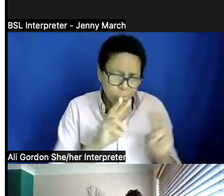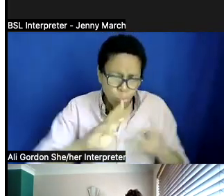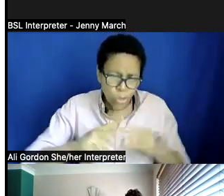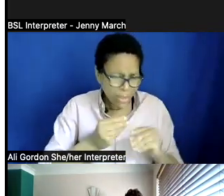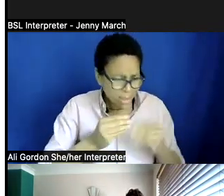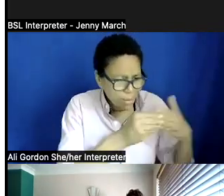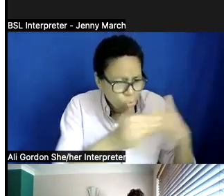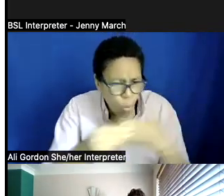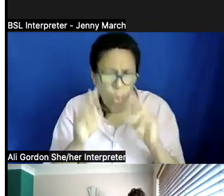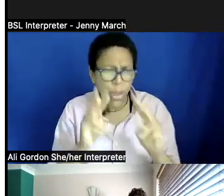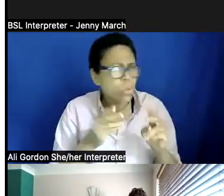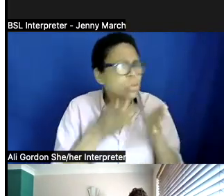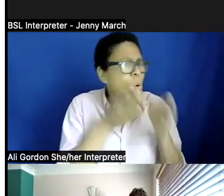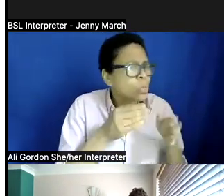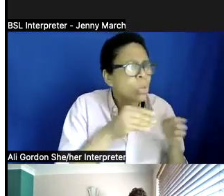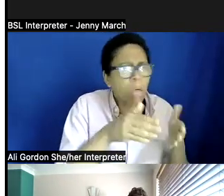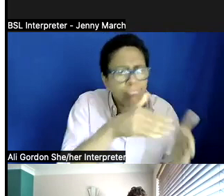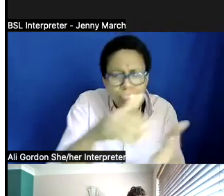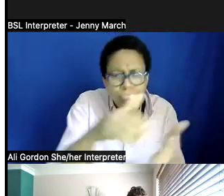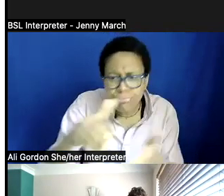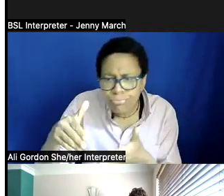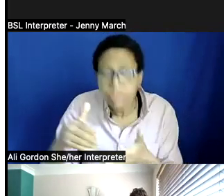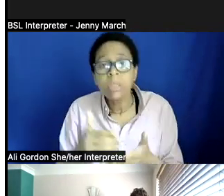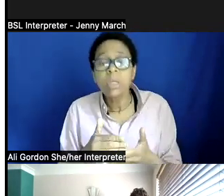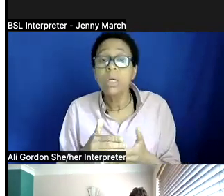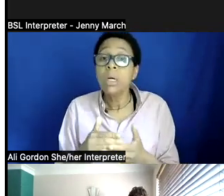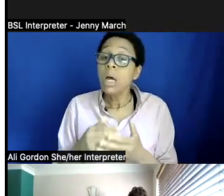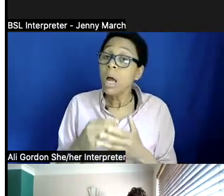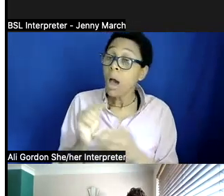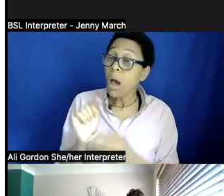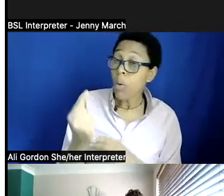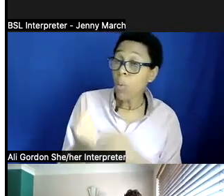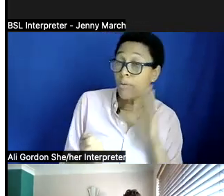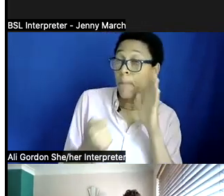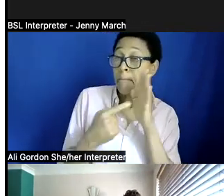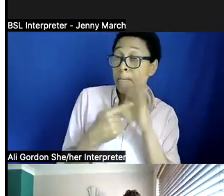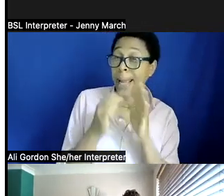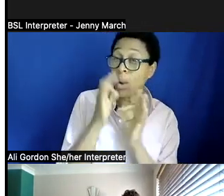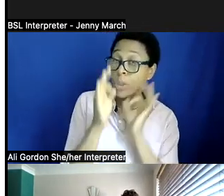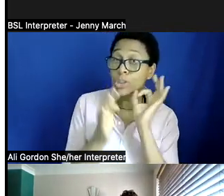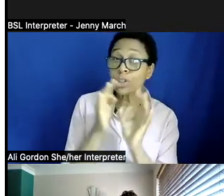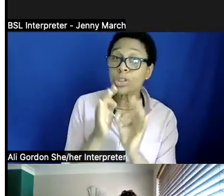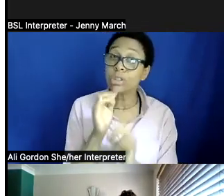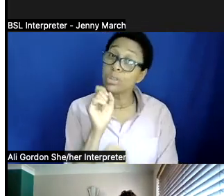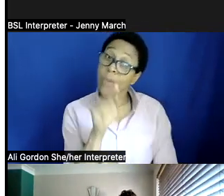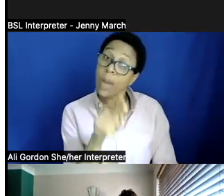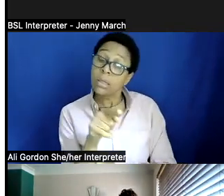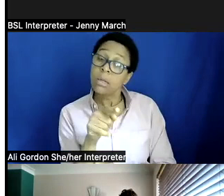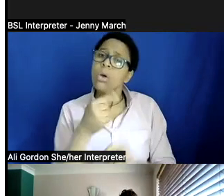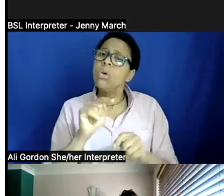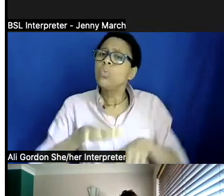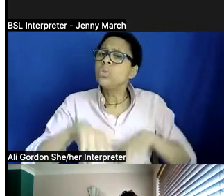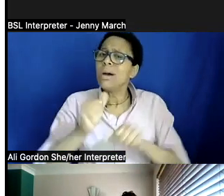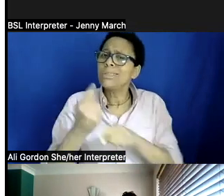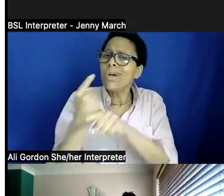the scenes, and also one of the kind of main questions that I put on this slide is just like we started talking about the idea